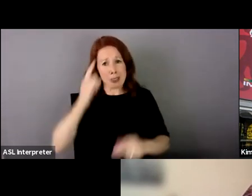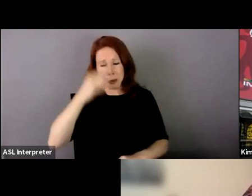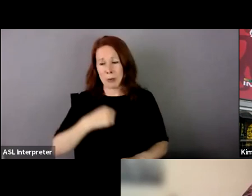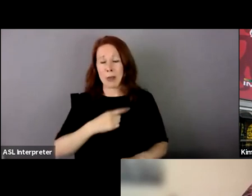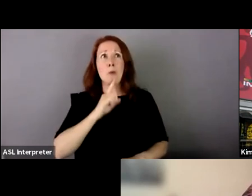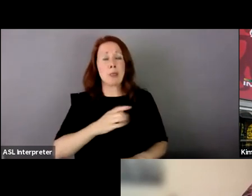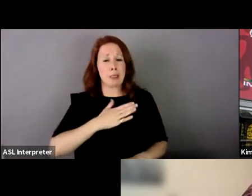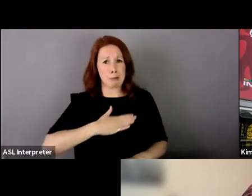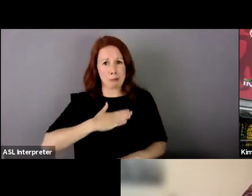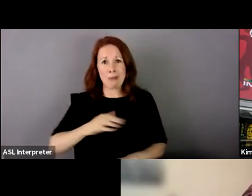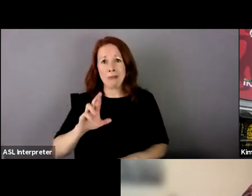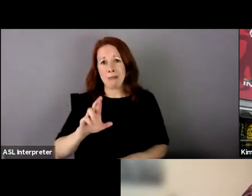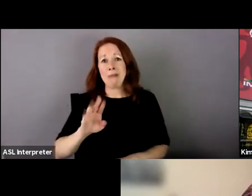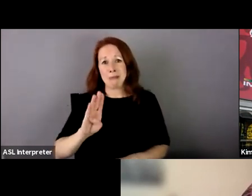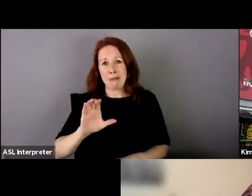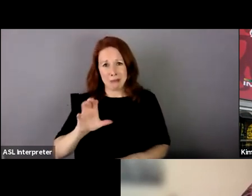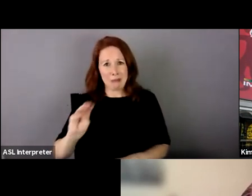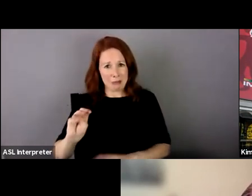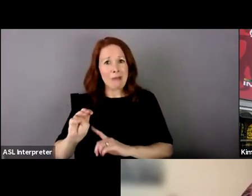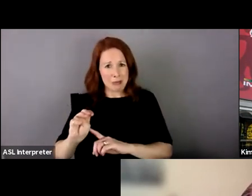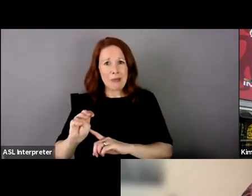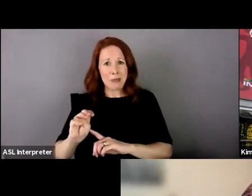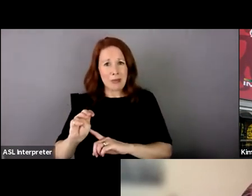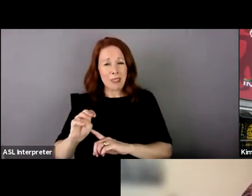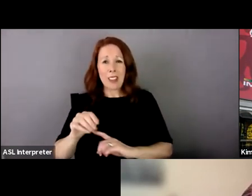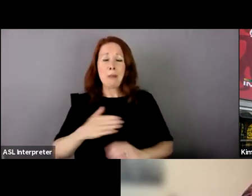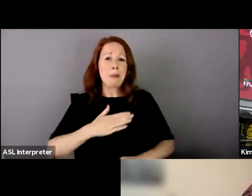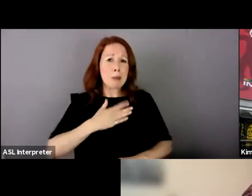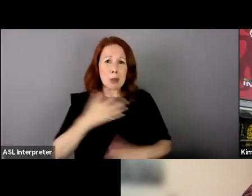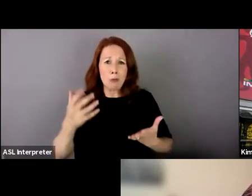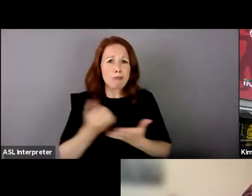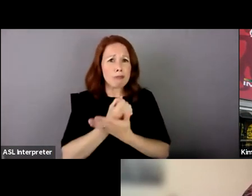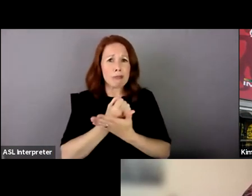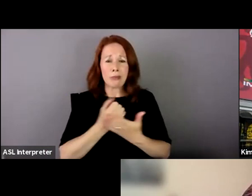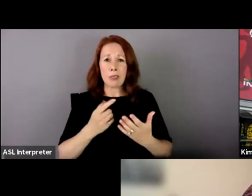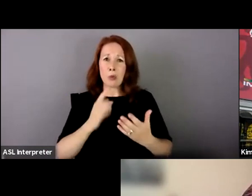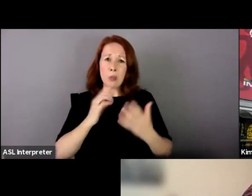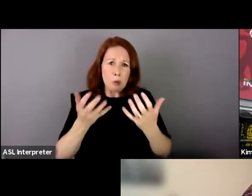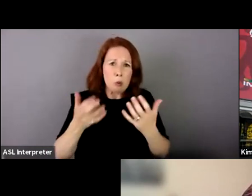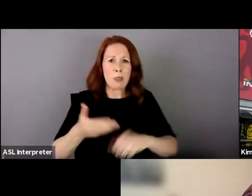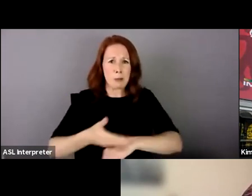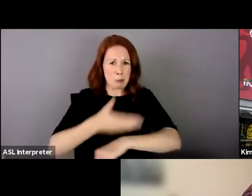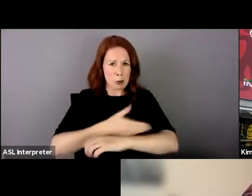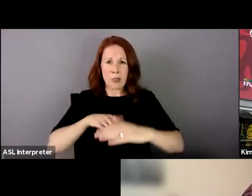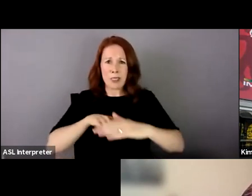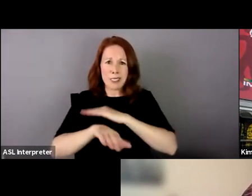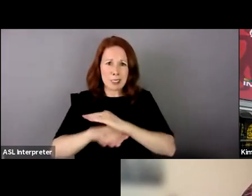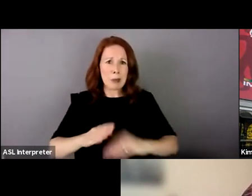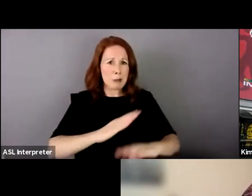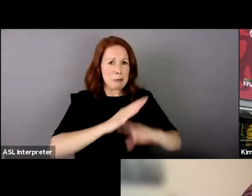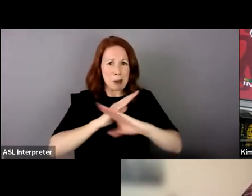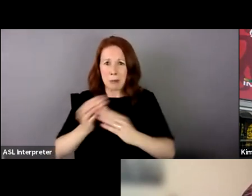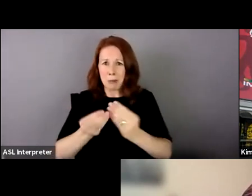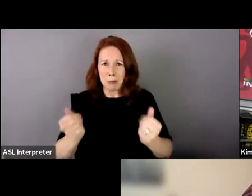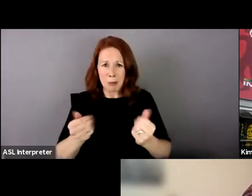really appreciate the fact that you're taking this, you know, you're on the front foot, really wanting to get this right. And with the